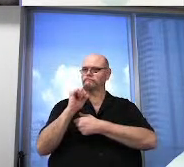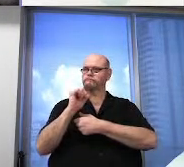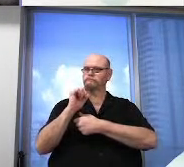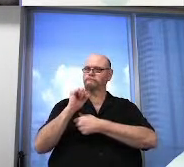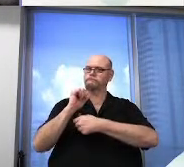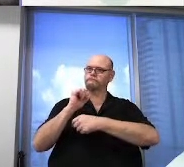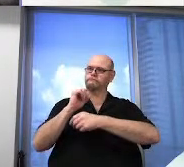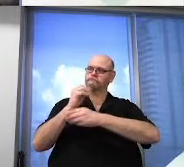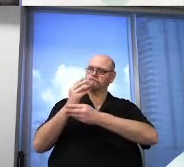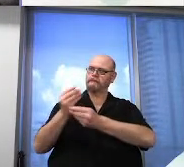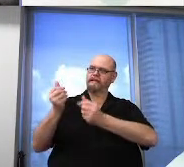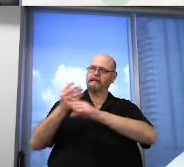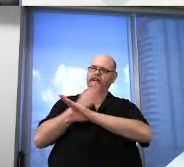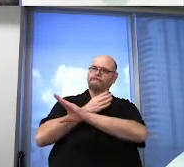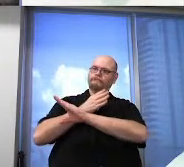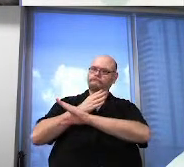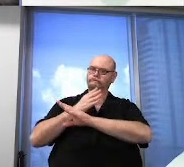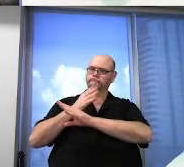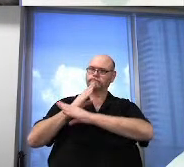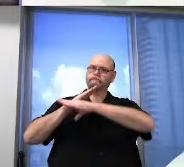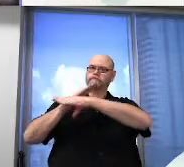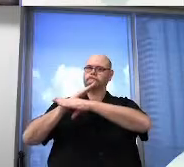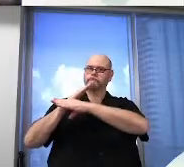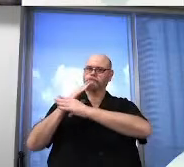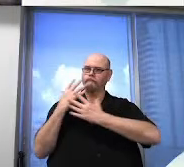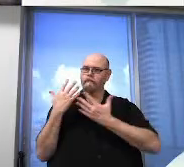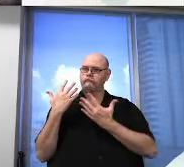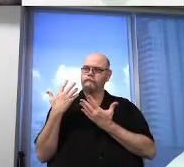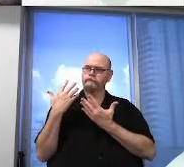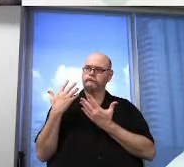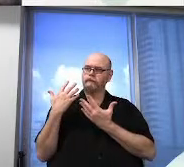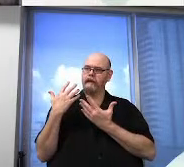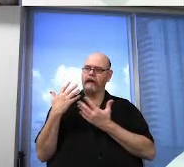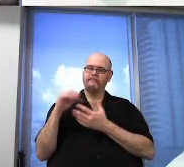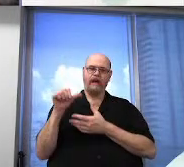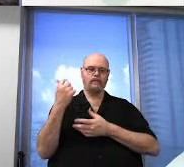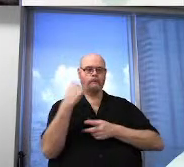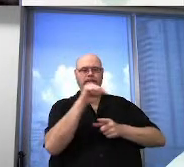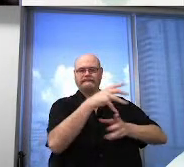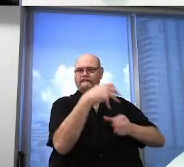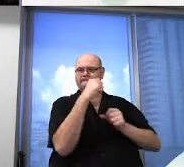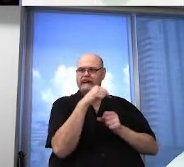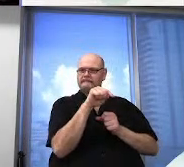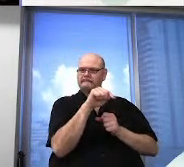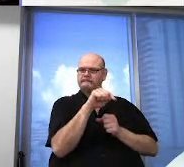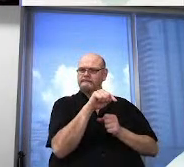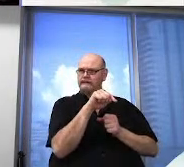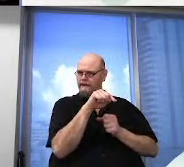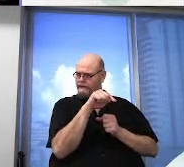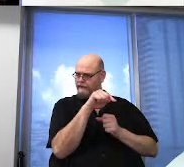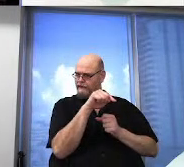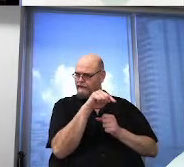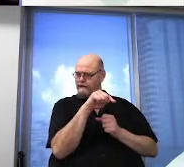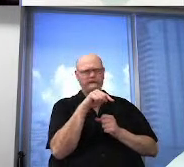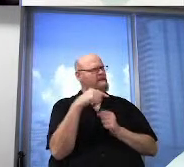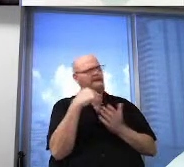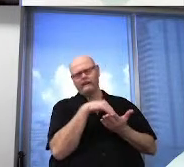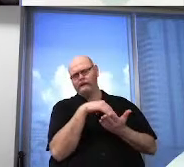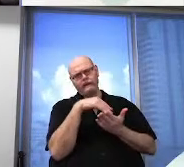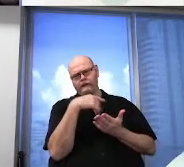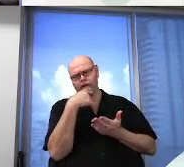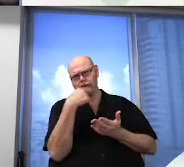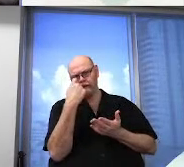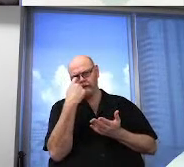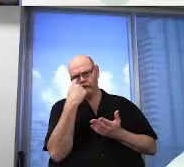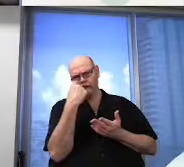mitigation, and the other one's going to claw into the FAST bucket? Can you repeat